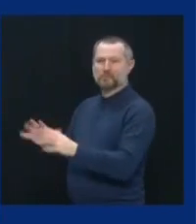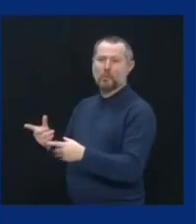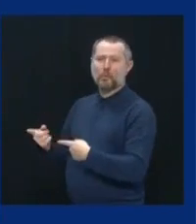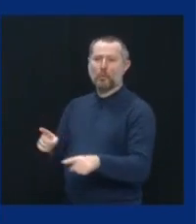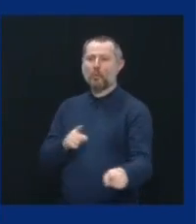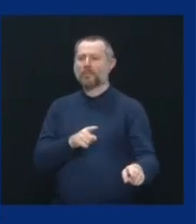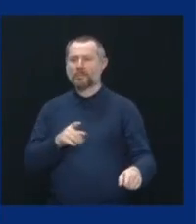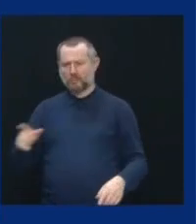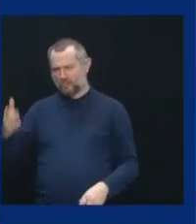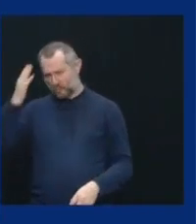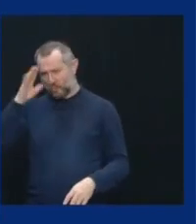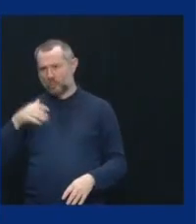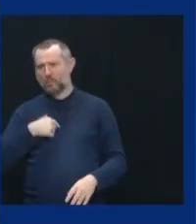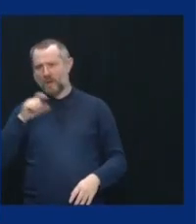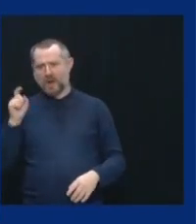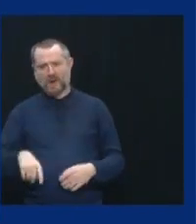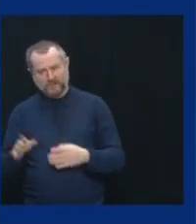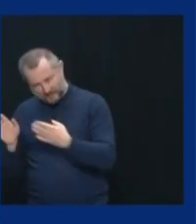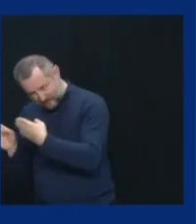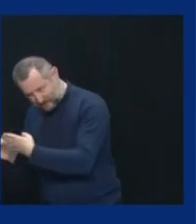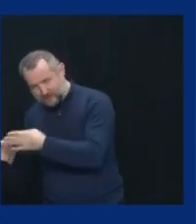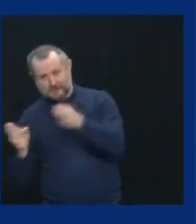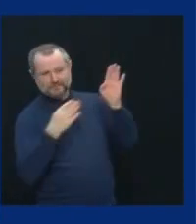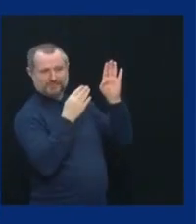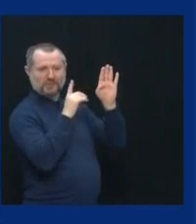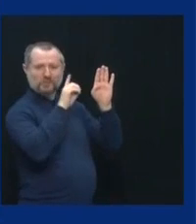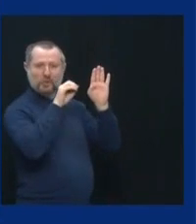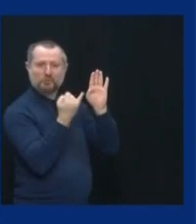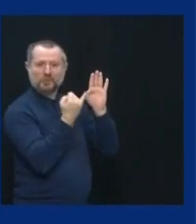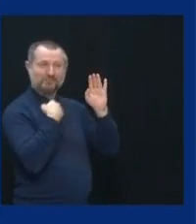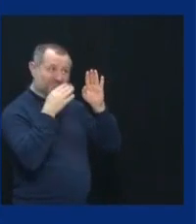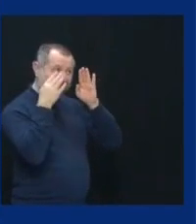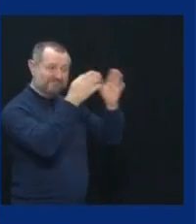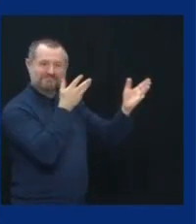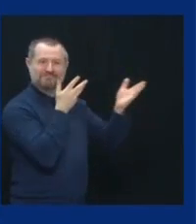we had a request from the Department of Justice